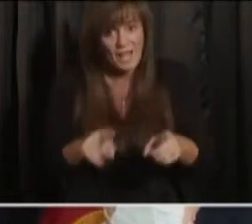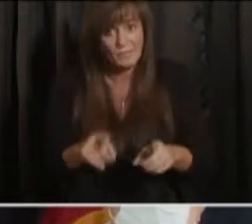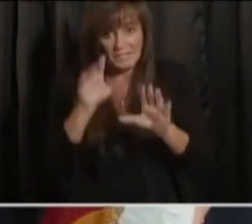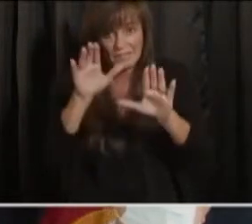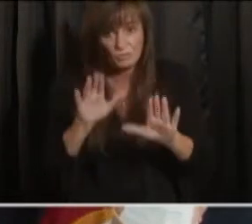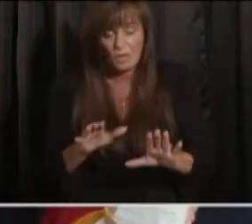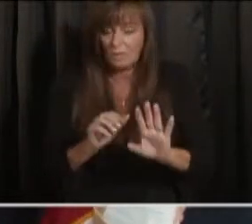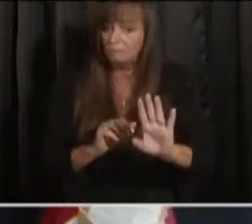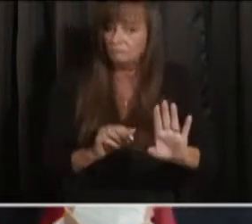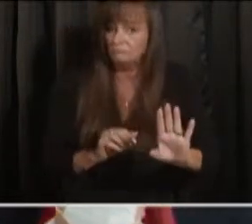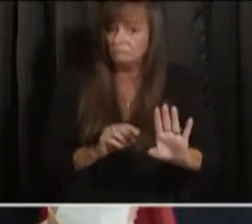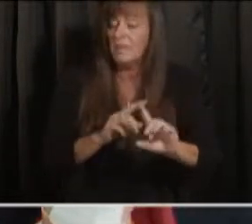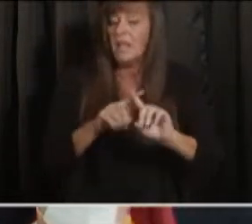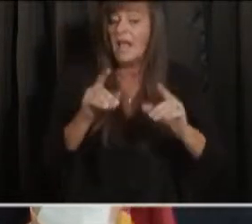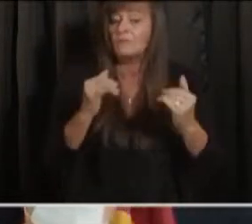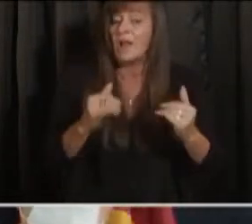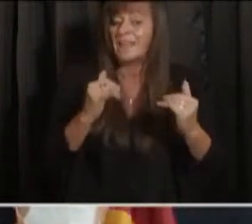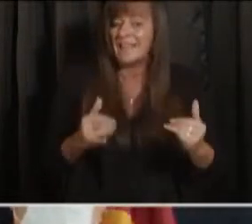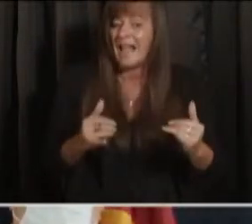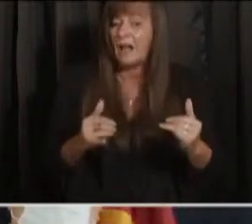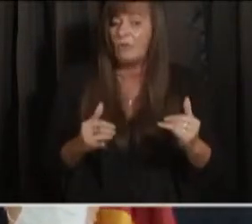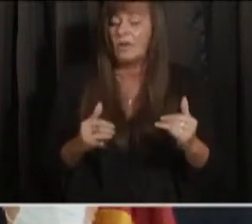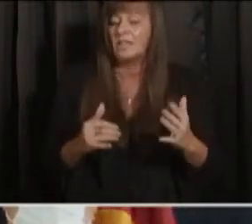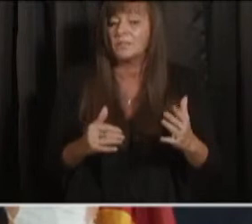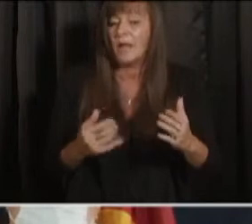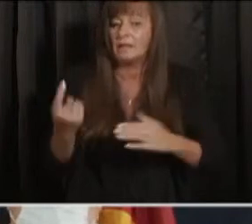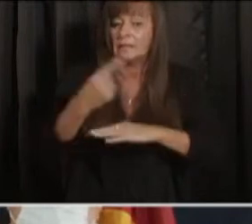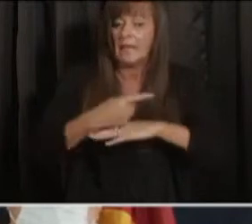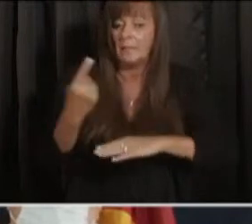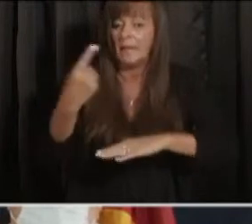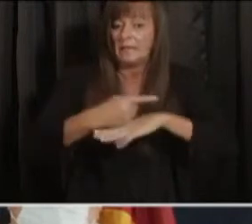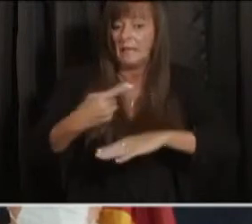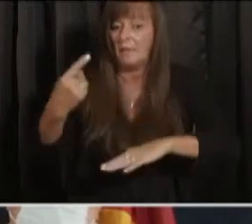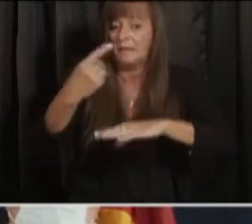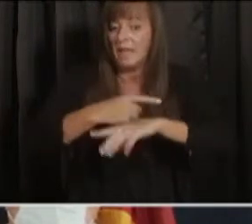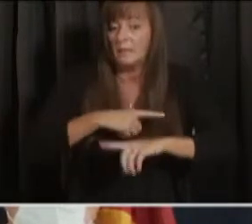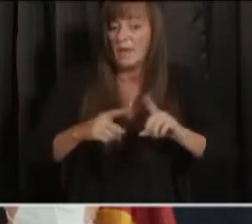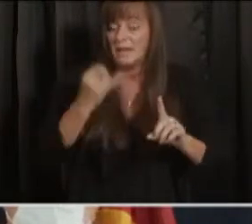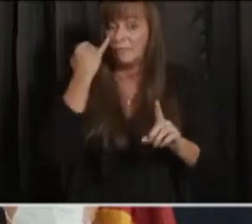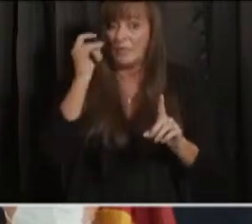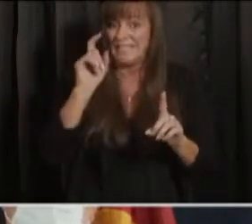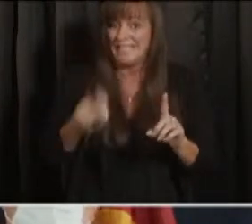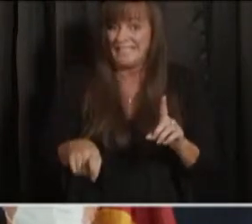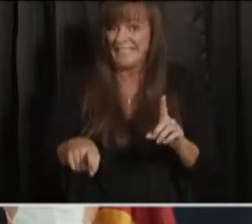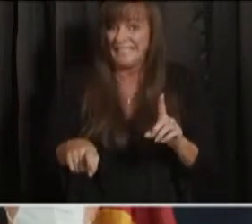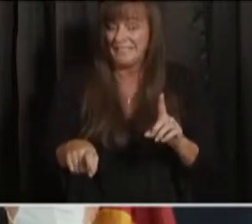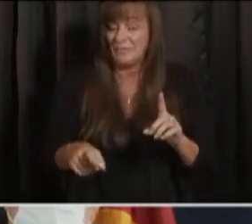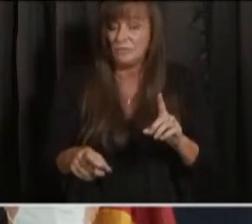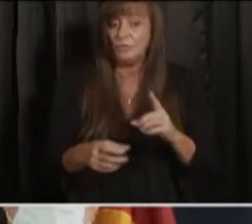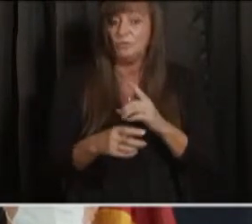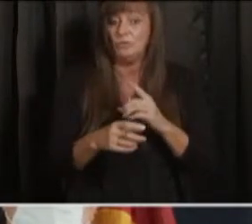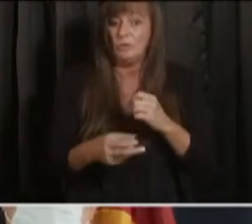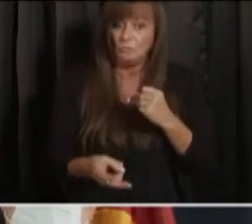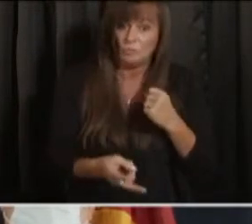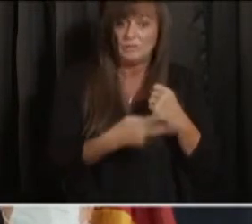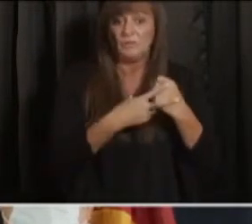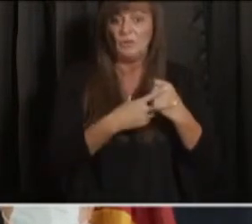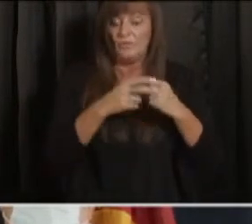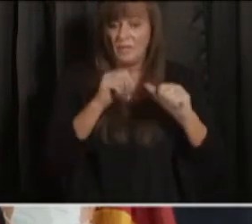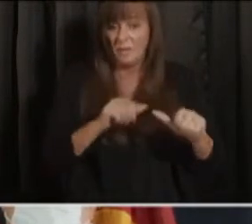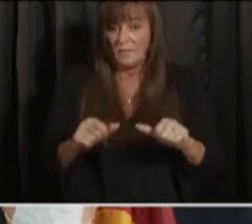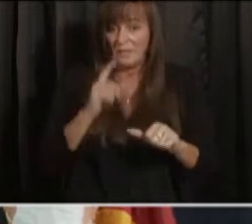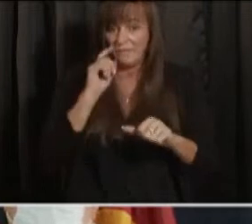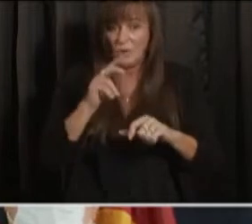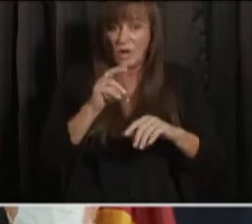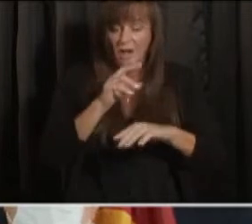great. And right now that's being done on a system-by-system basis. But if we need to preserve the abilities of hospitals to serve everybody in urgent